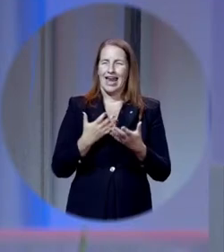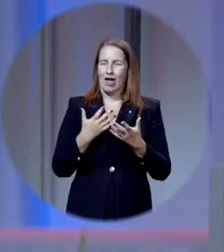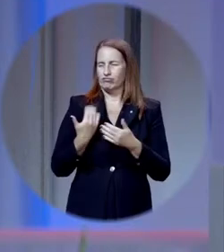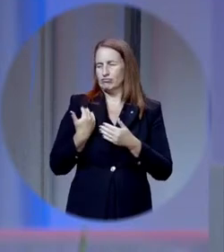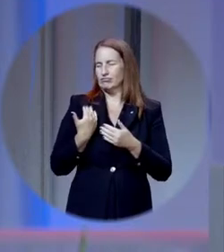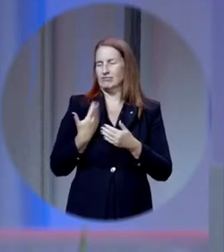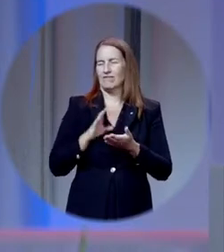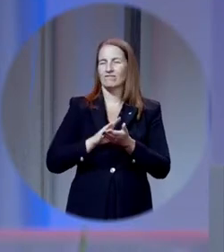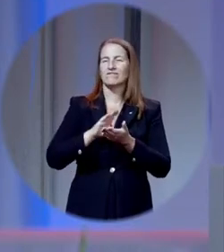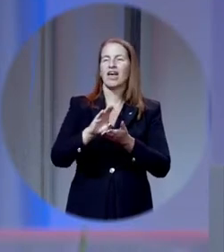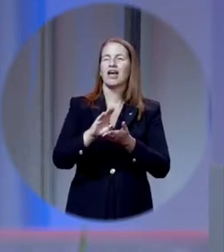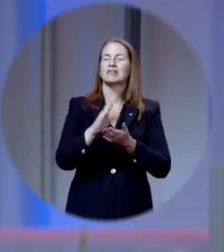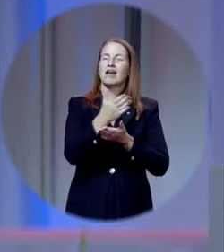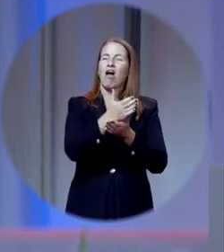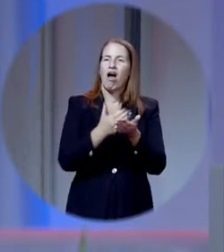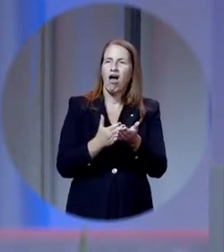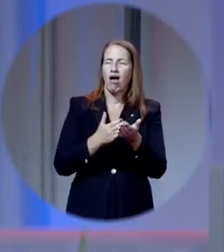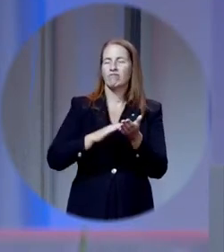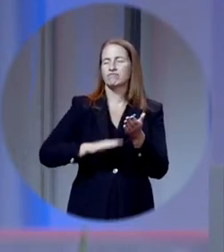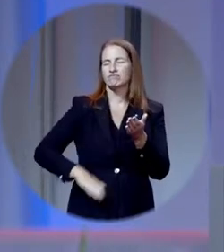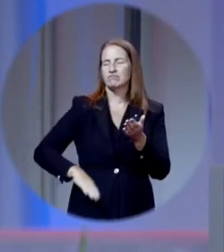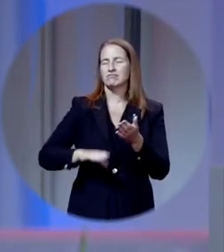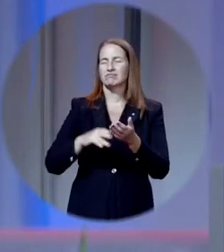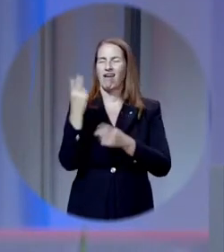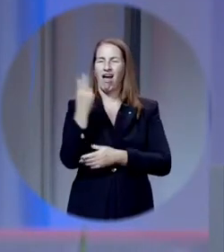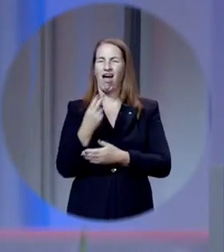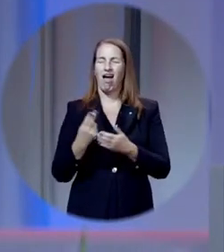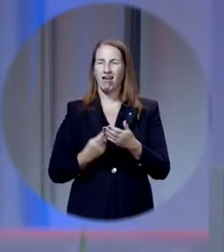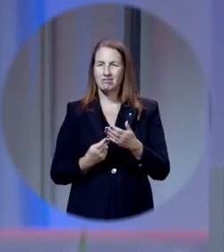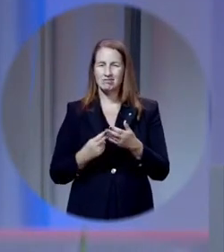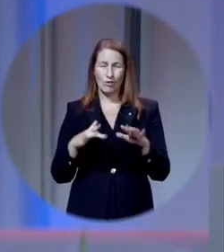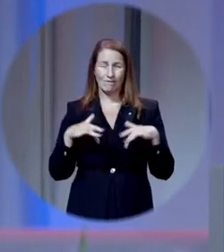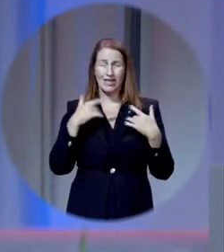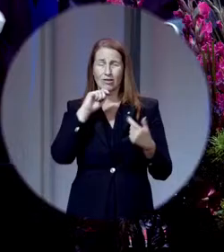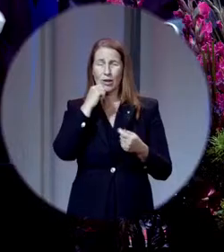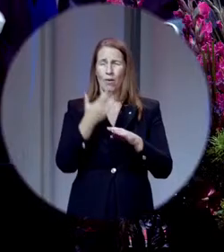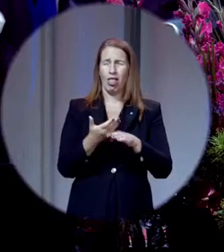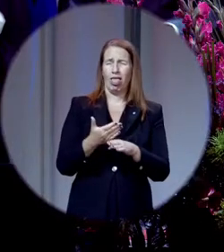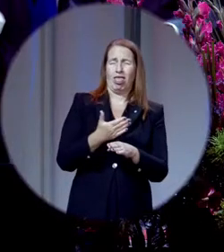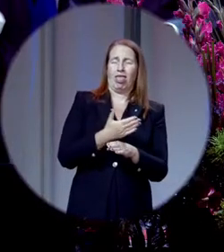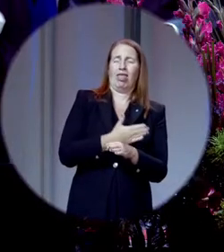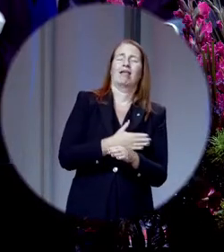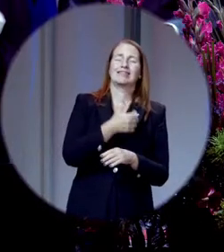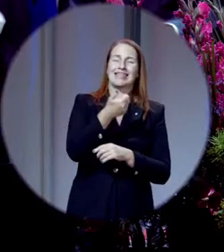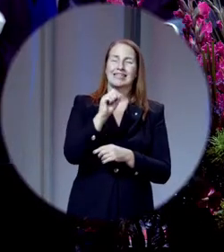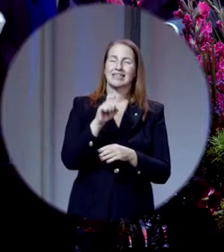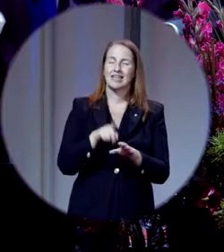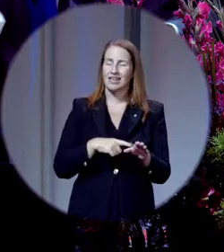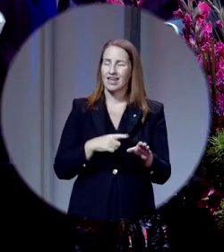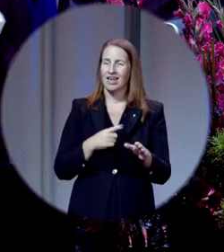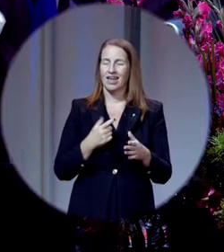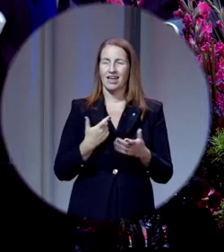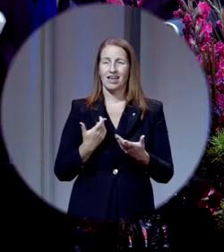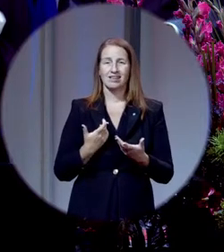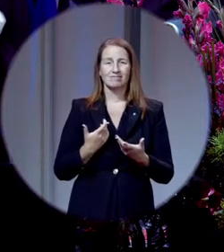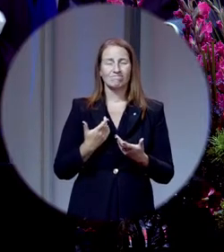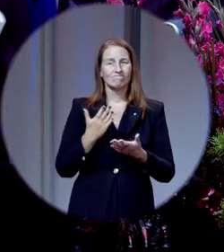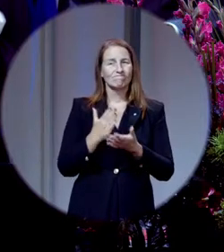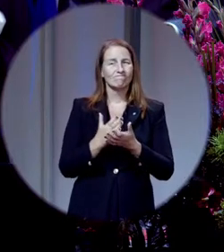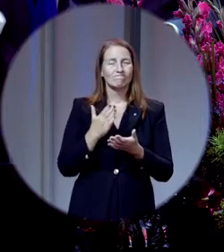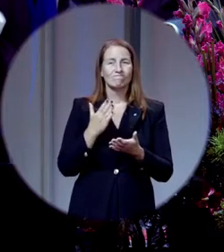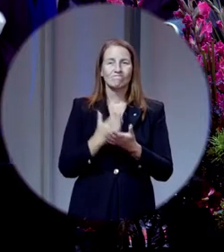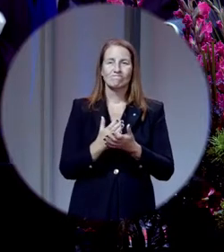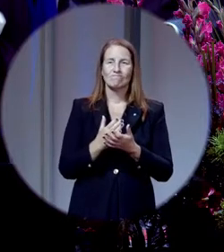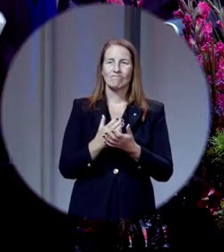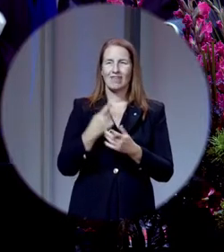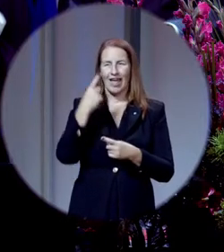told one journalist that this would walk us back 60 years. She said, "As far as I can see, they are